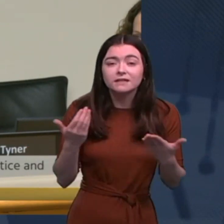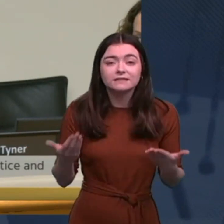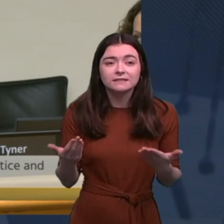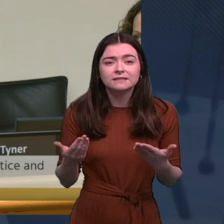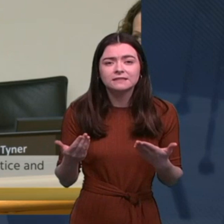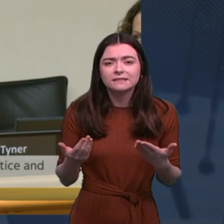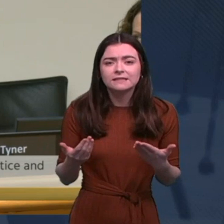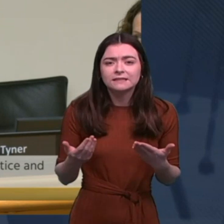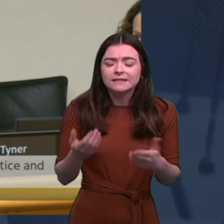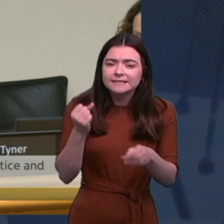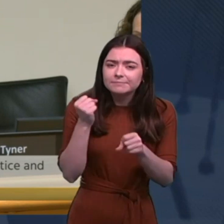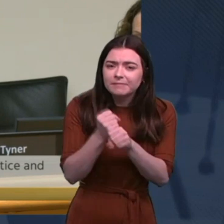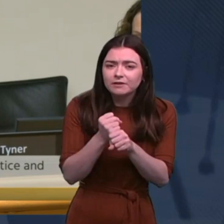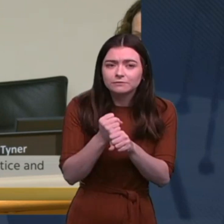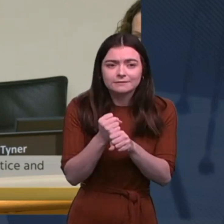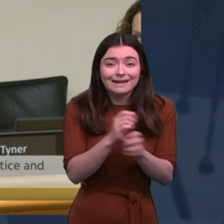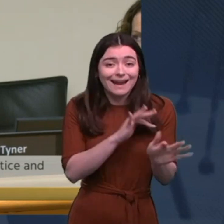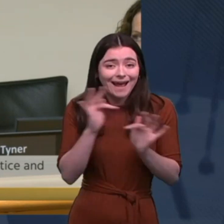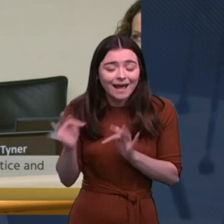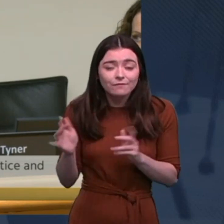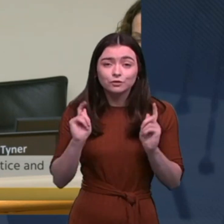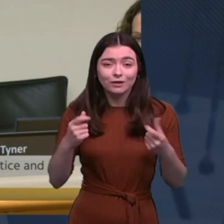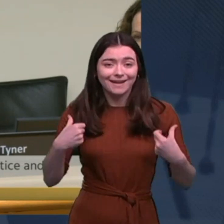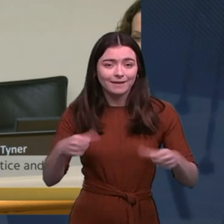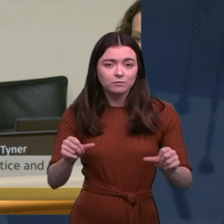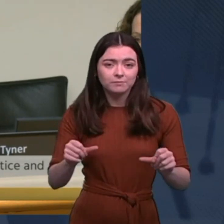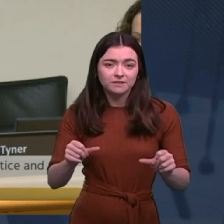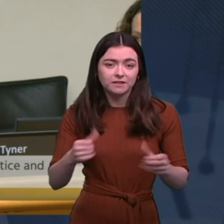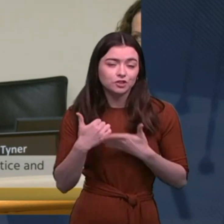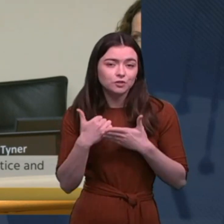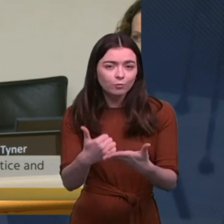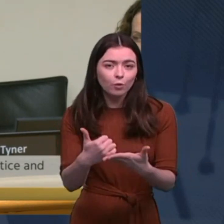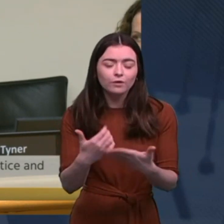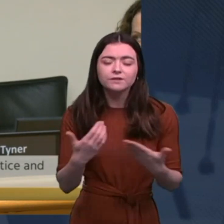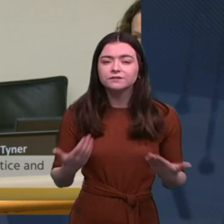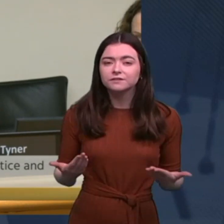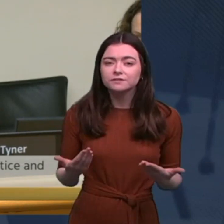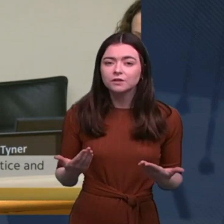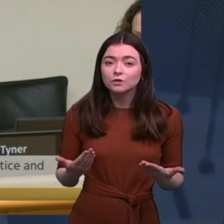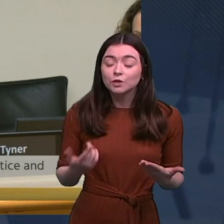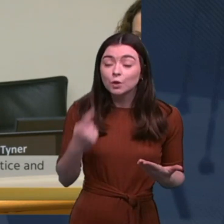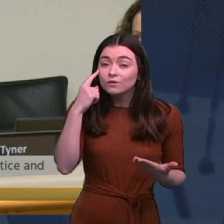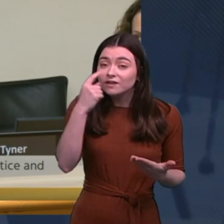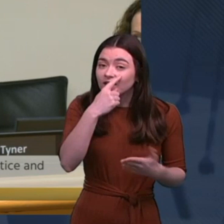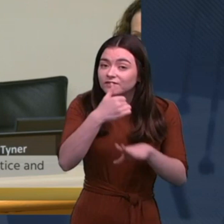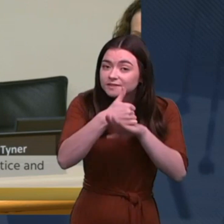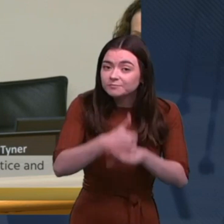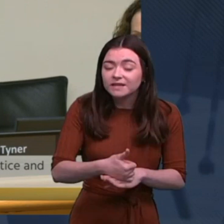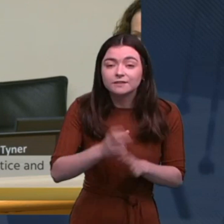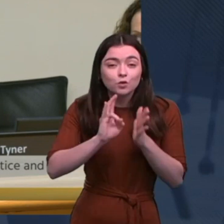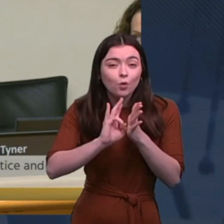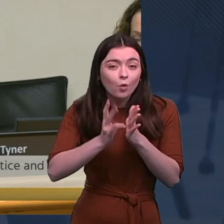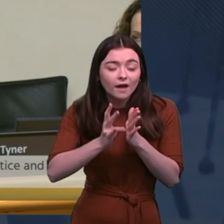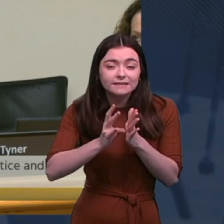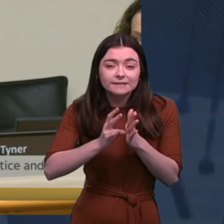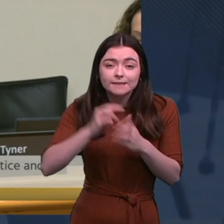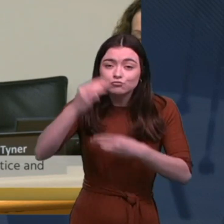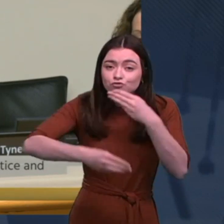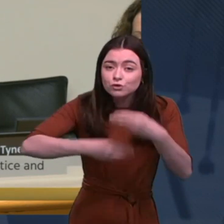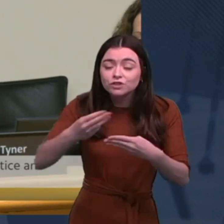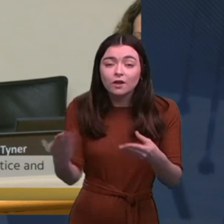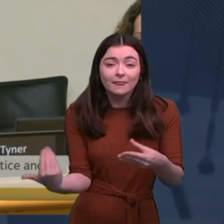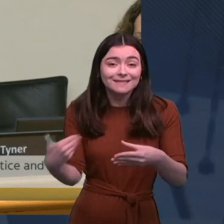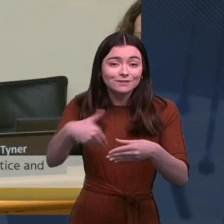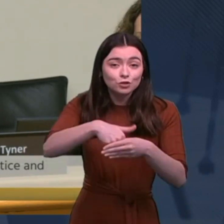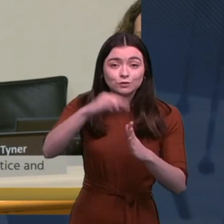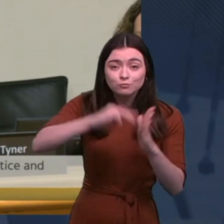that post-training implementation support. It's about, we've, an evidence-based quality protocol that's been built into the programme. We're